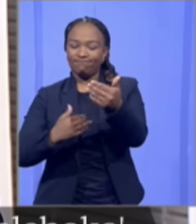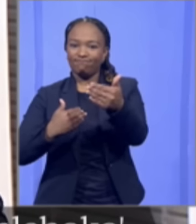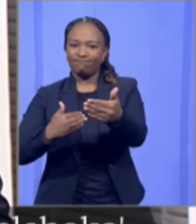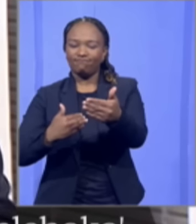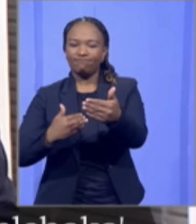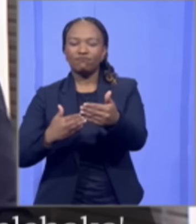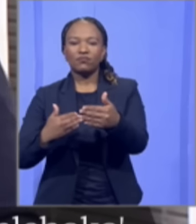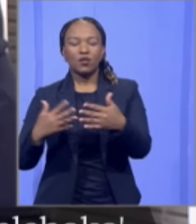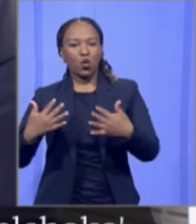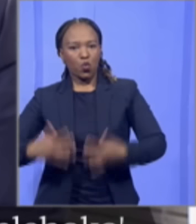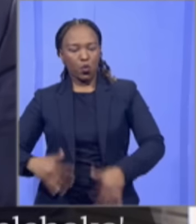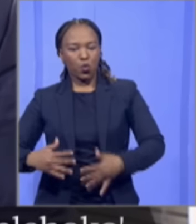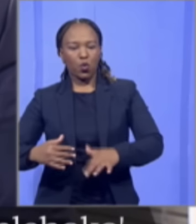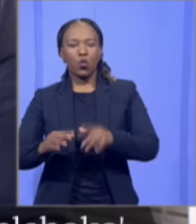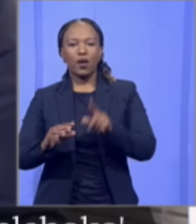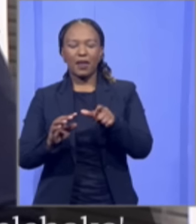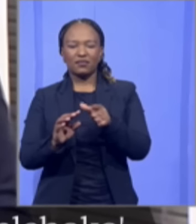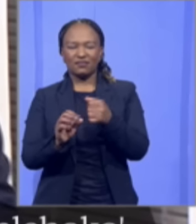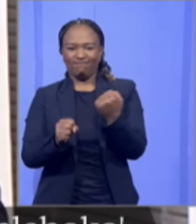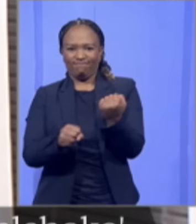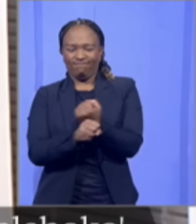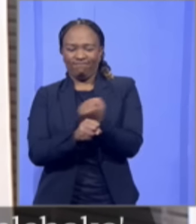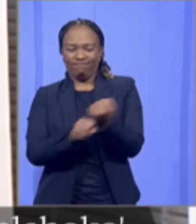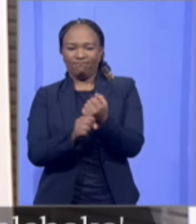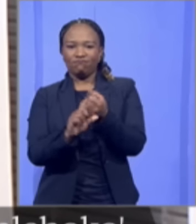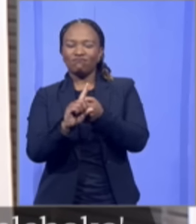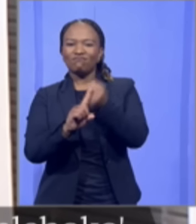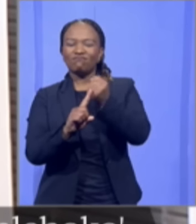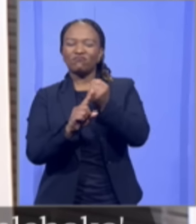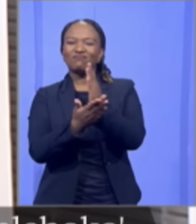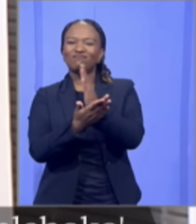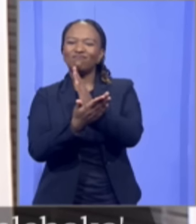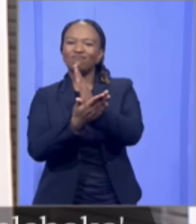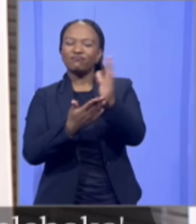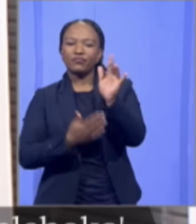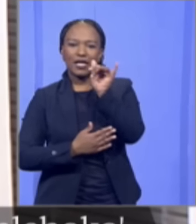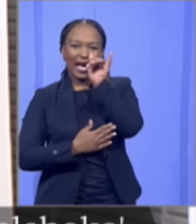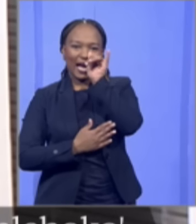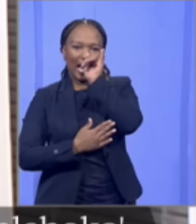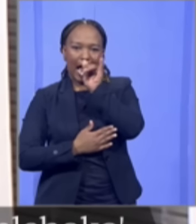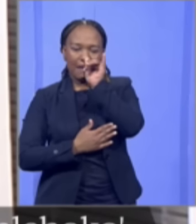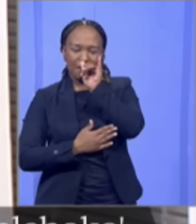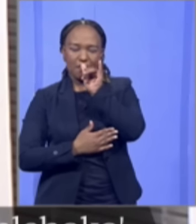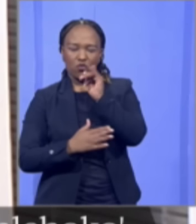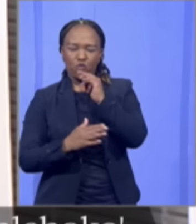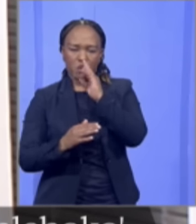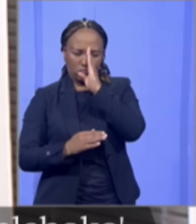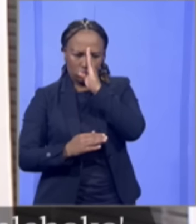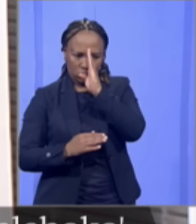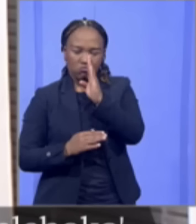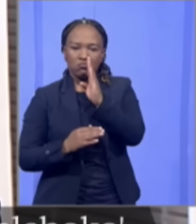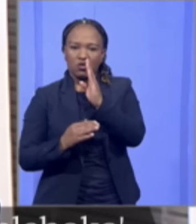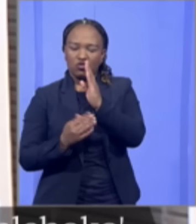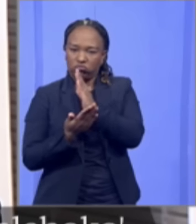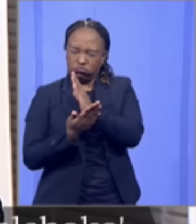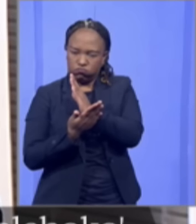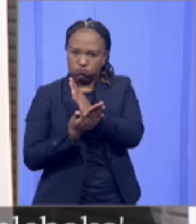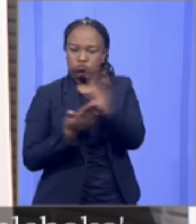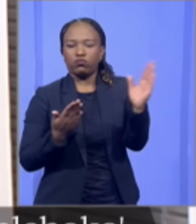our relentless efforts to confront and fight crime head-on. And that's why this